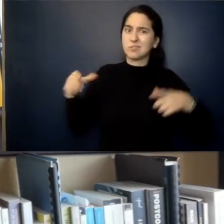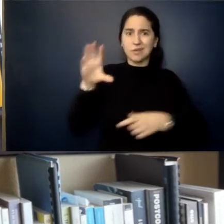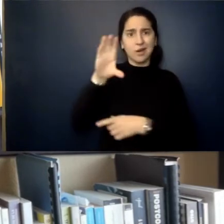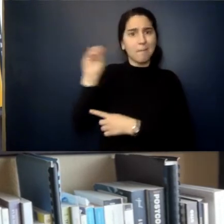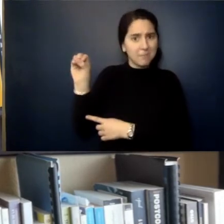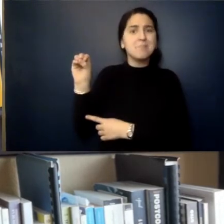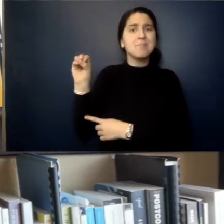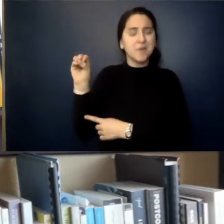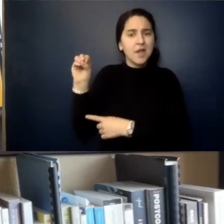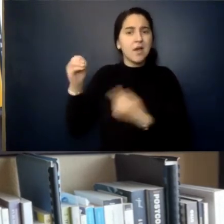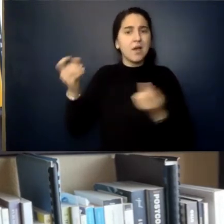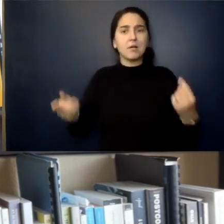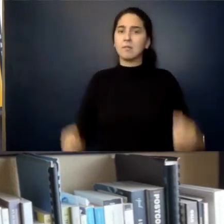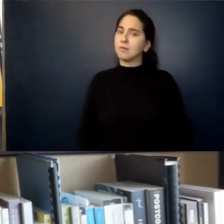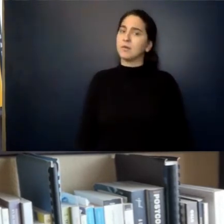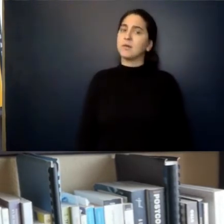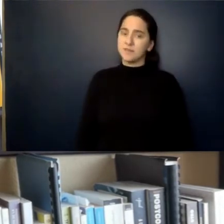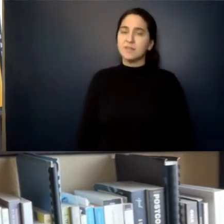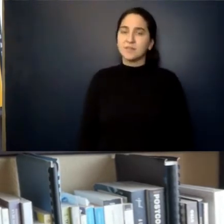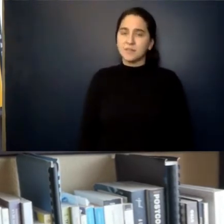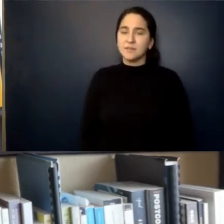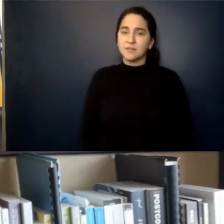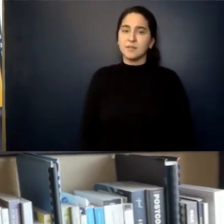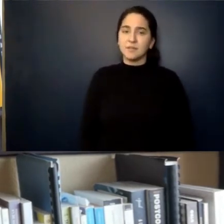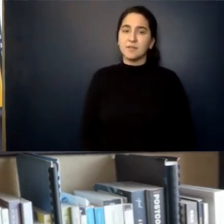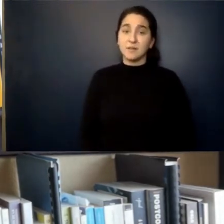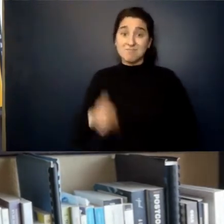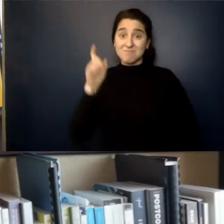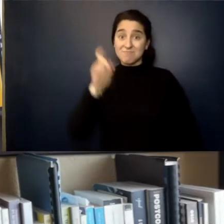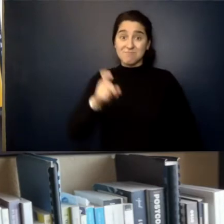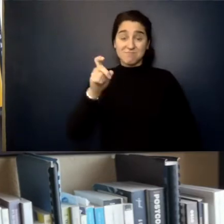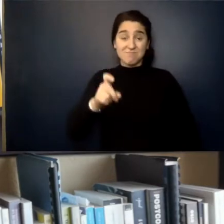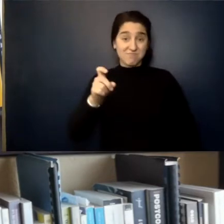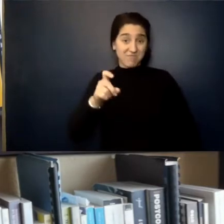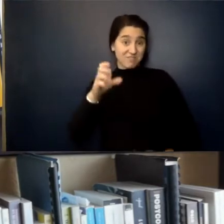and opened them for transnational corporations